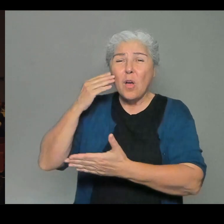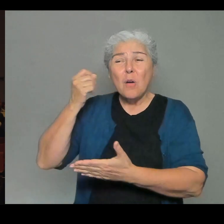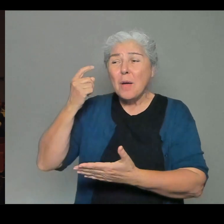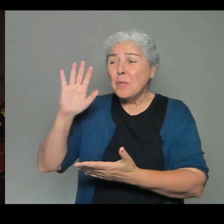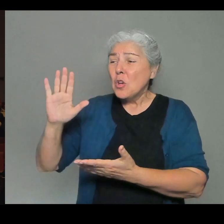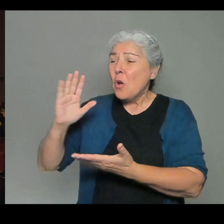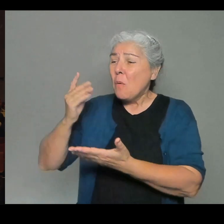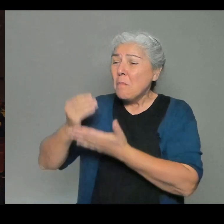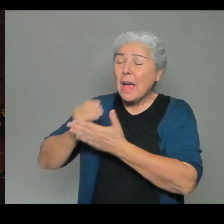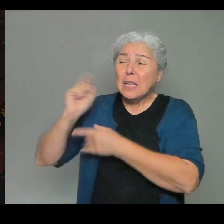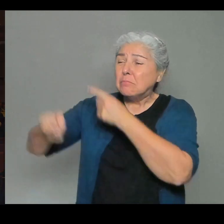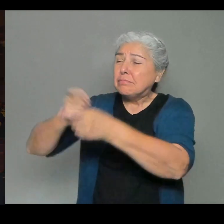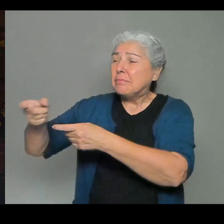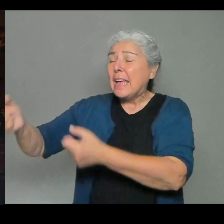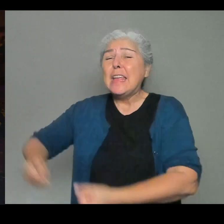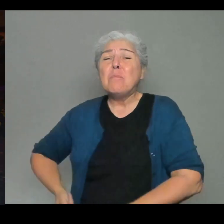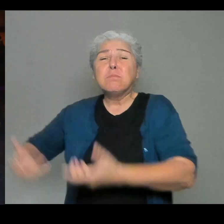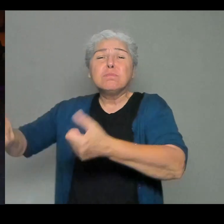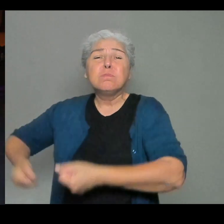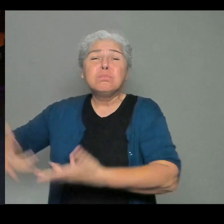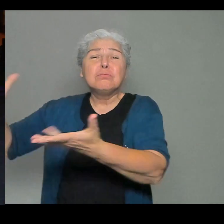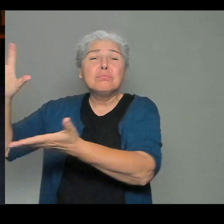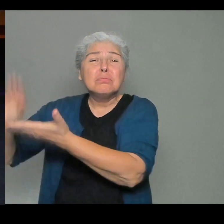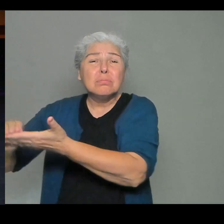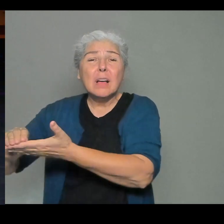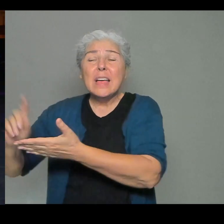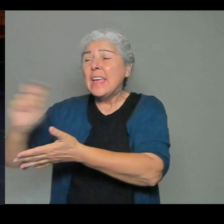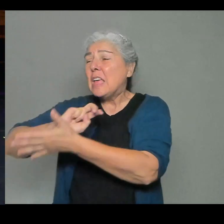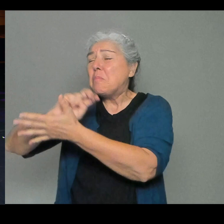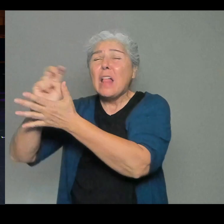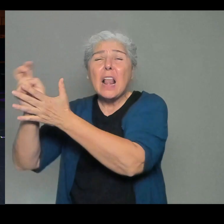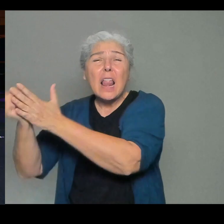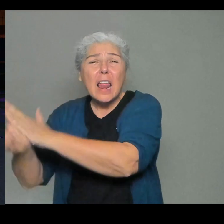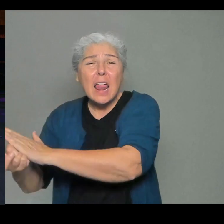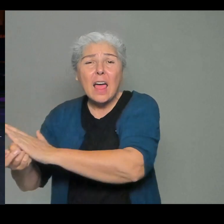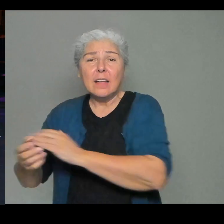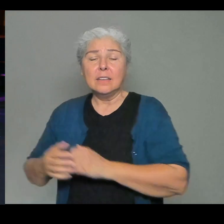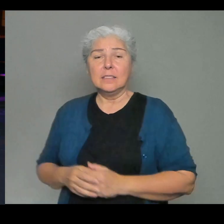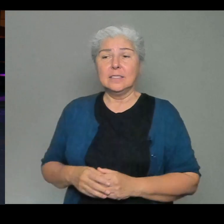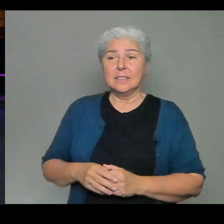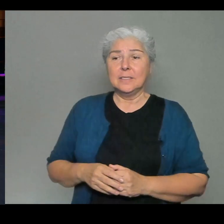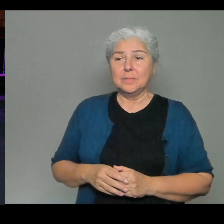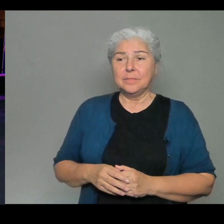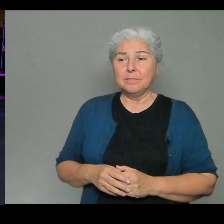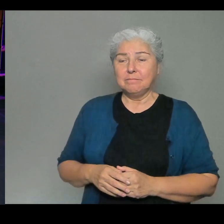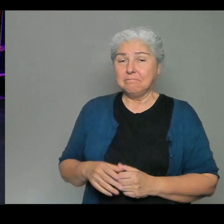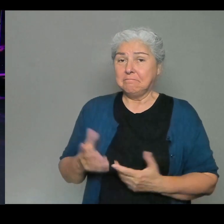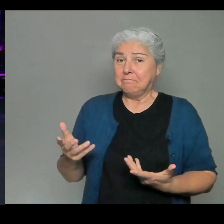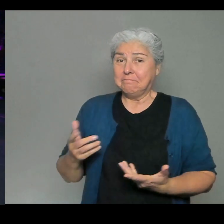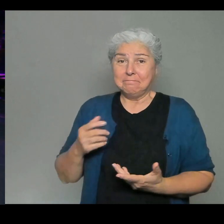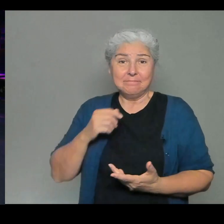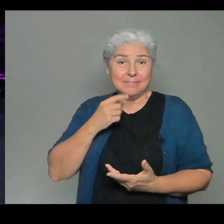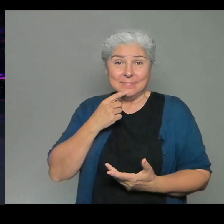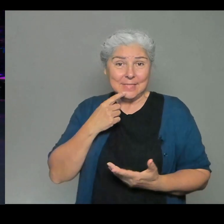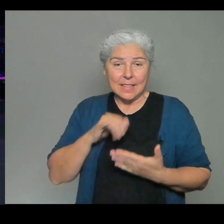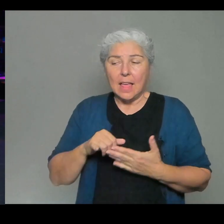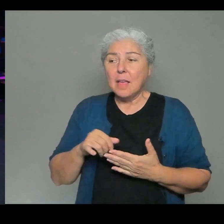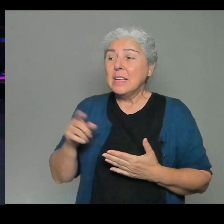came home who devoured your livelihood with harlots. Who said he was with harlots? That's probably what you would have